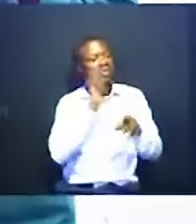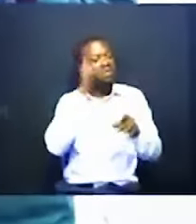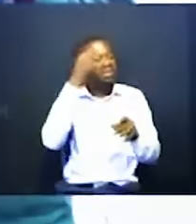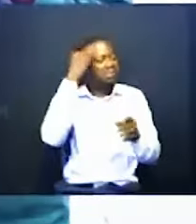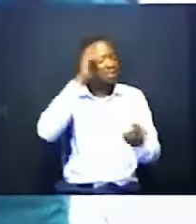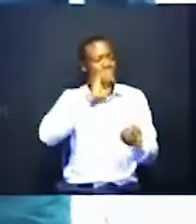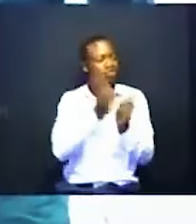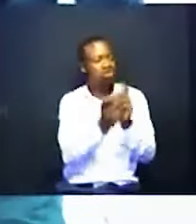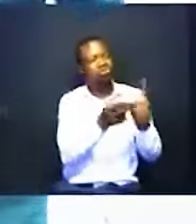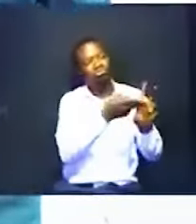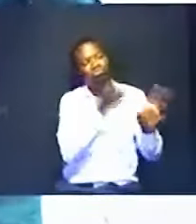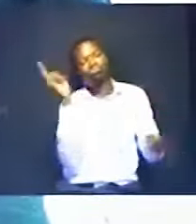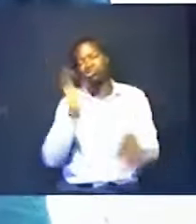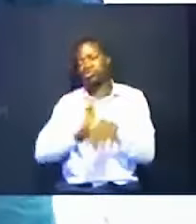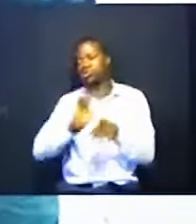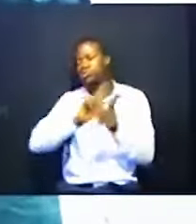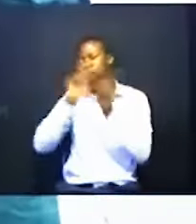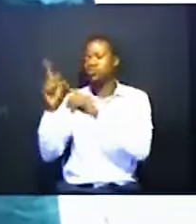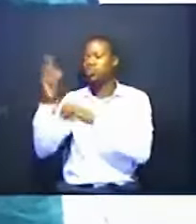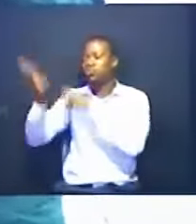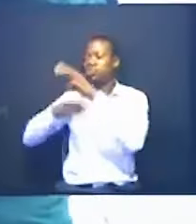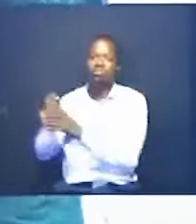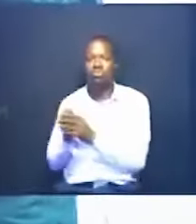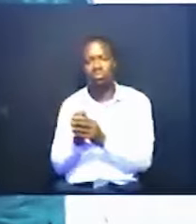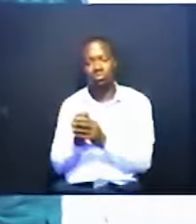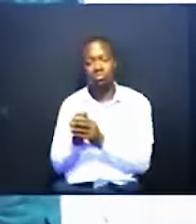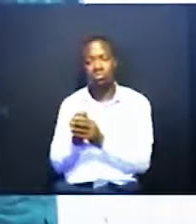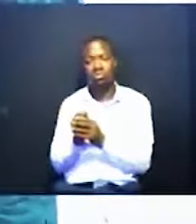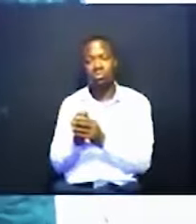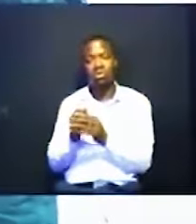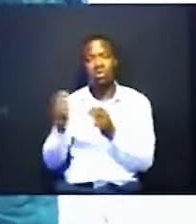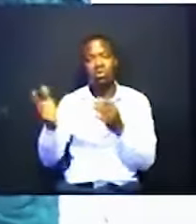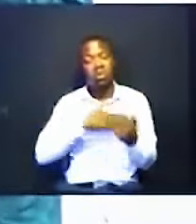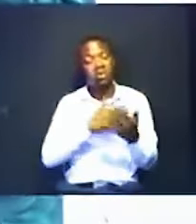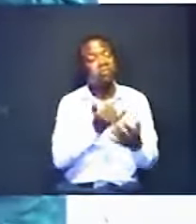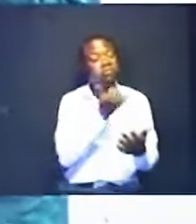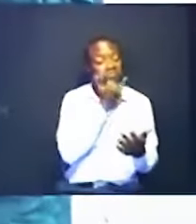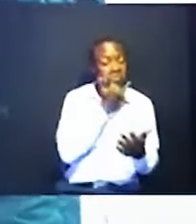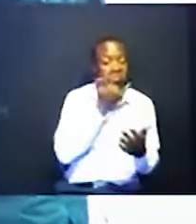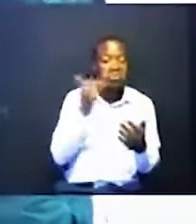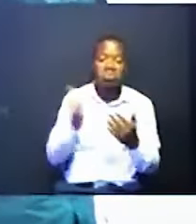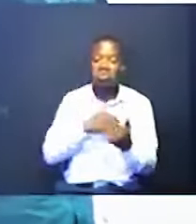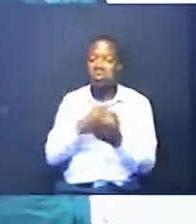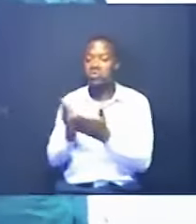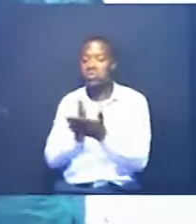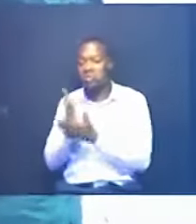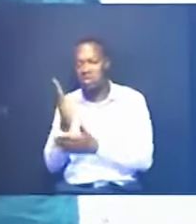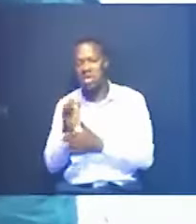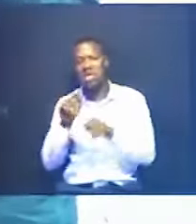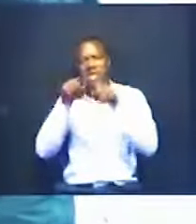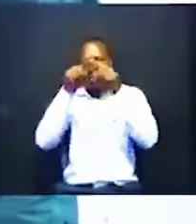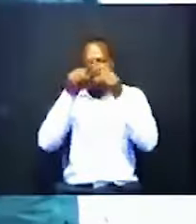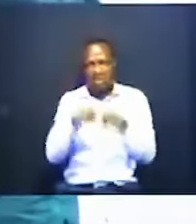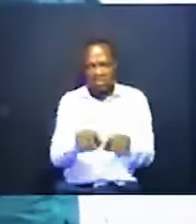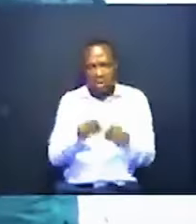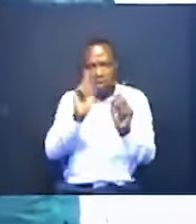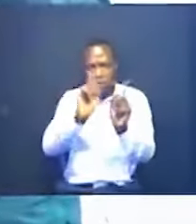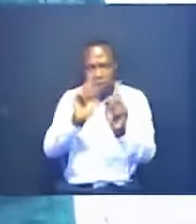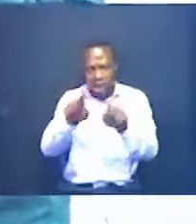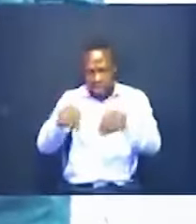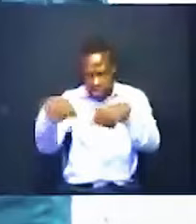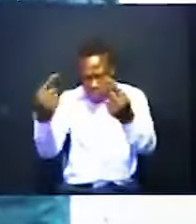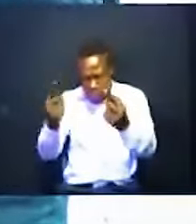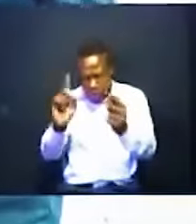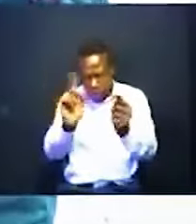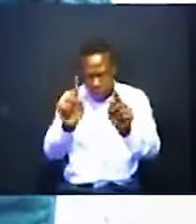wo firi asorifie. But whether it is wrong or not, it depends on the direction that you are going.